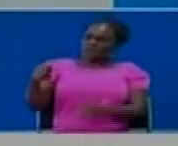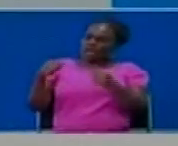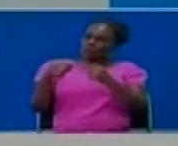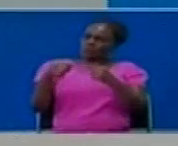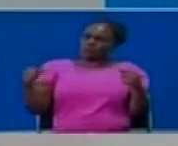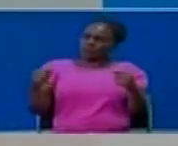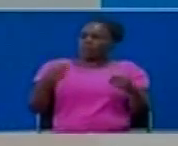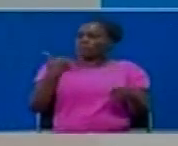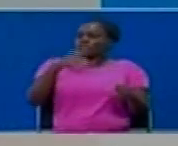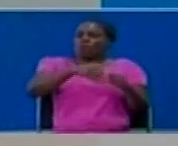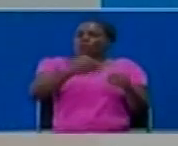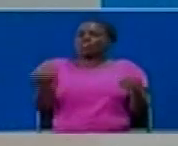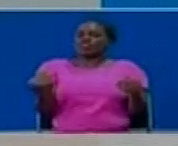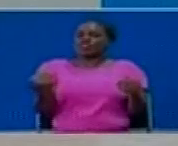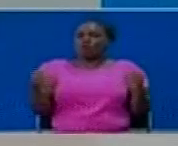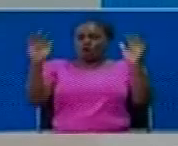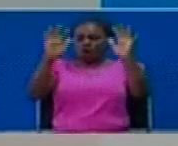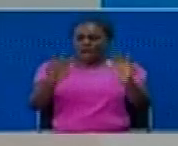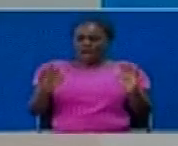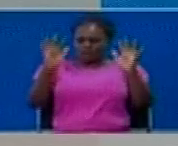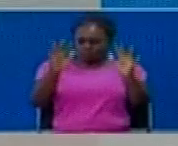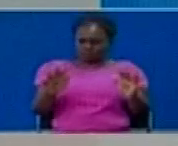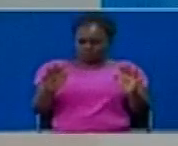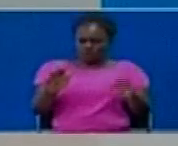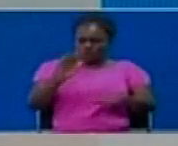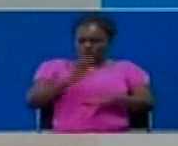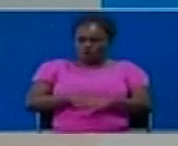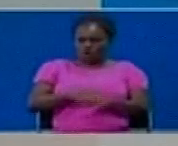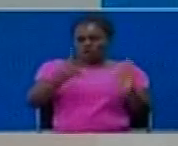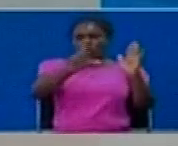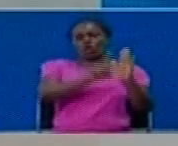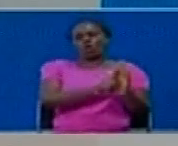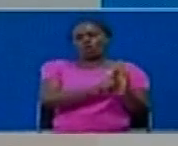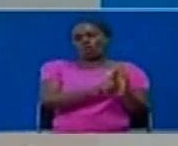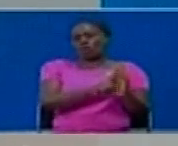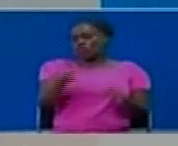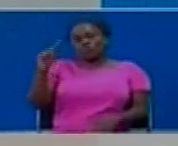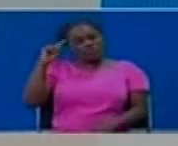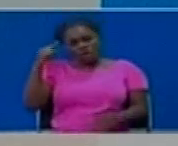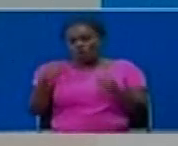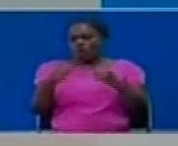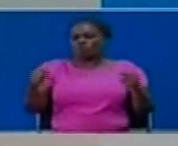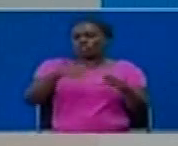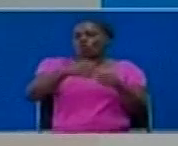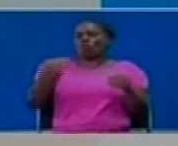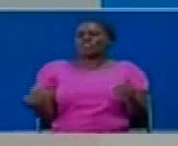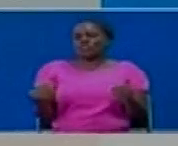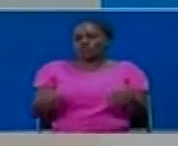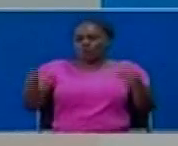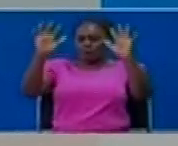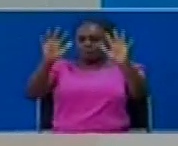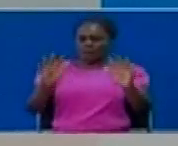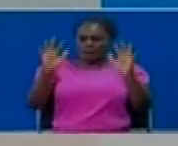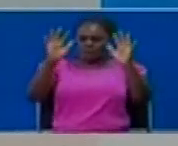opposition abandon their plans for mass action over the Election Laws Bill? Should the opposition abandon their plans for mass